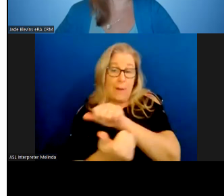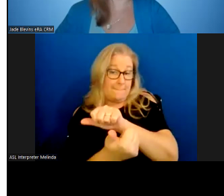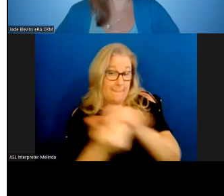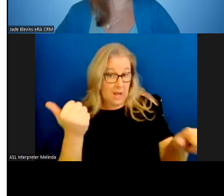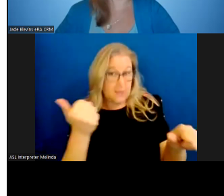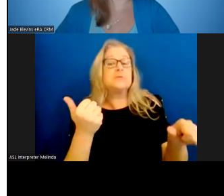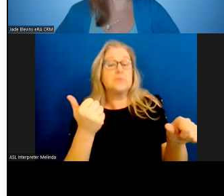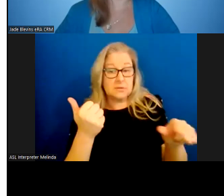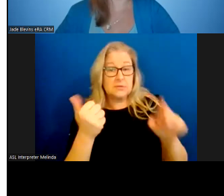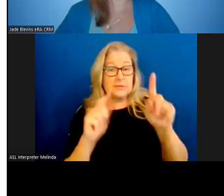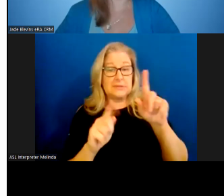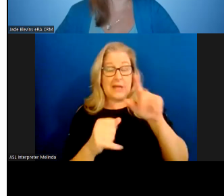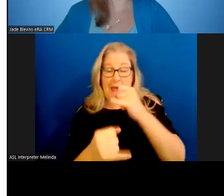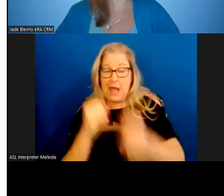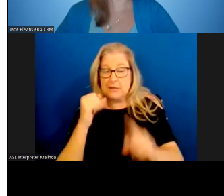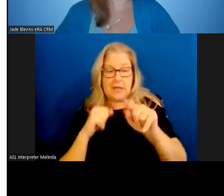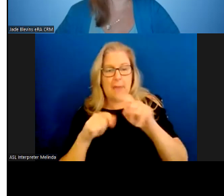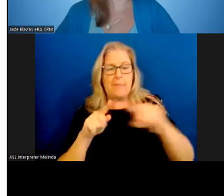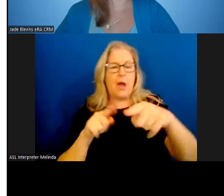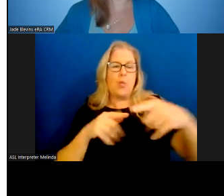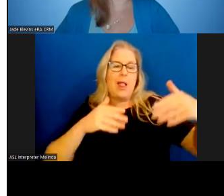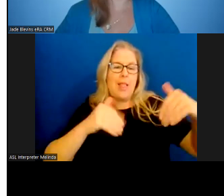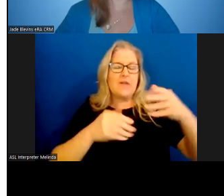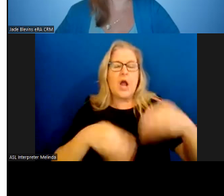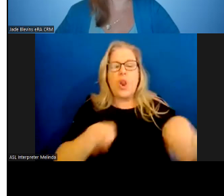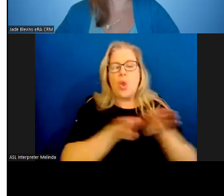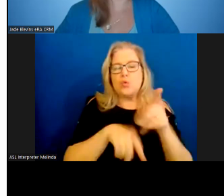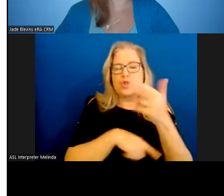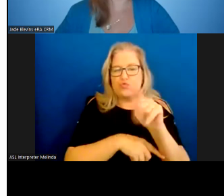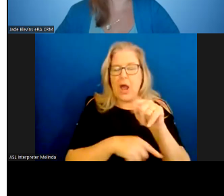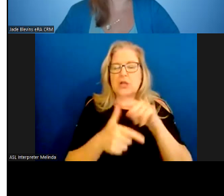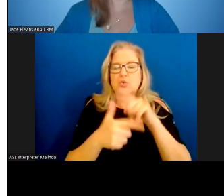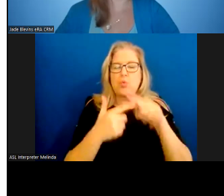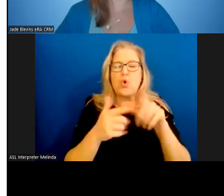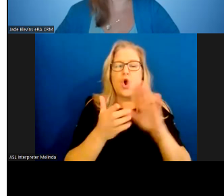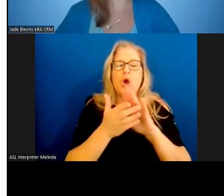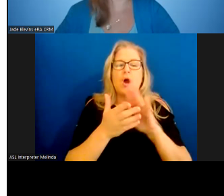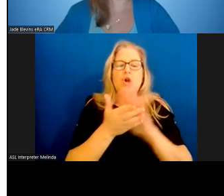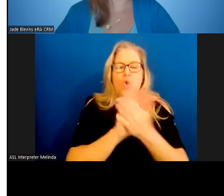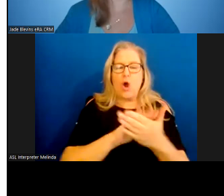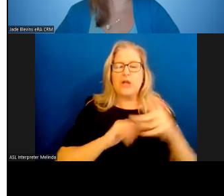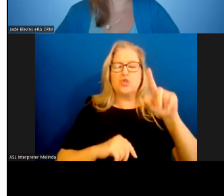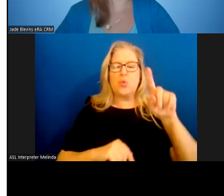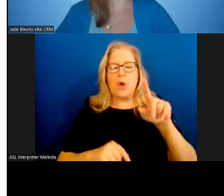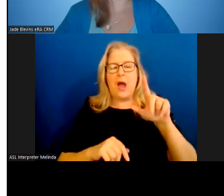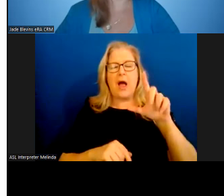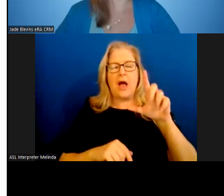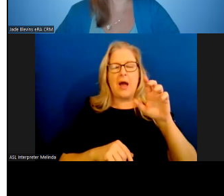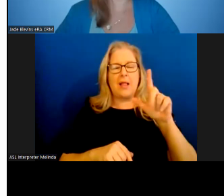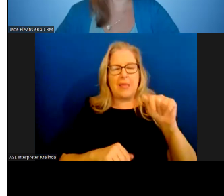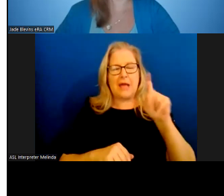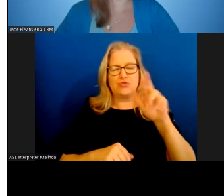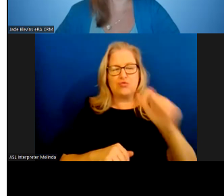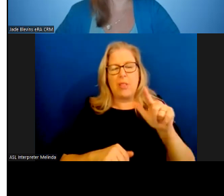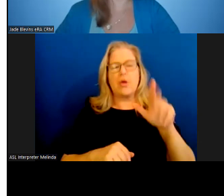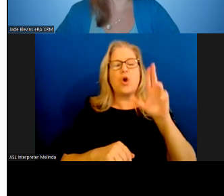date, but you have not yet closed the grant or gone into unilateral closeout, which is 120 days from the